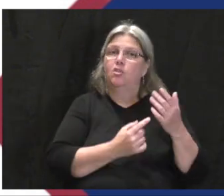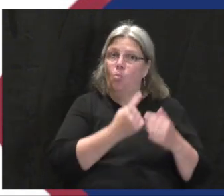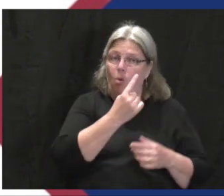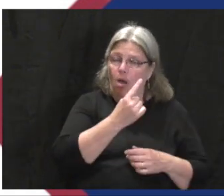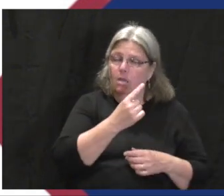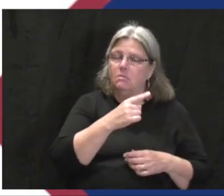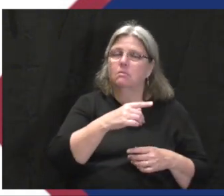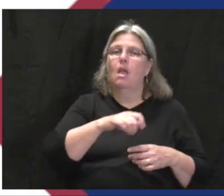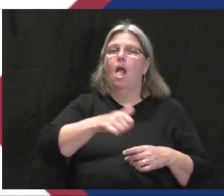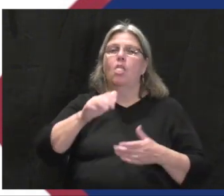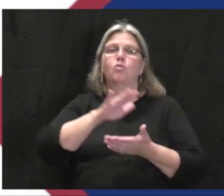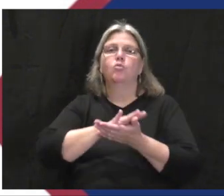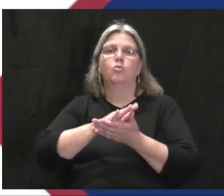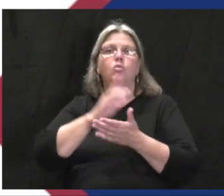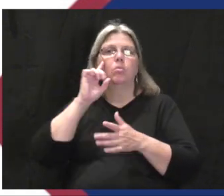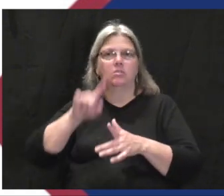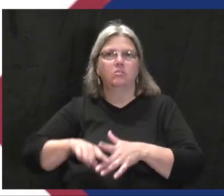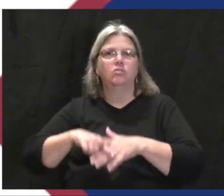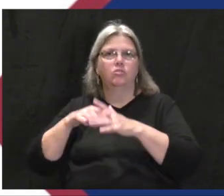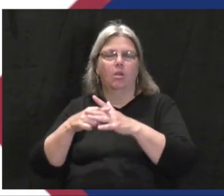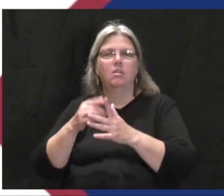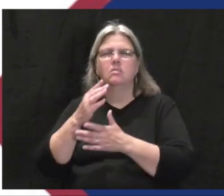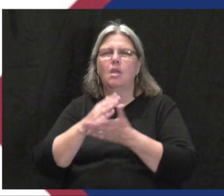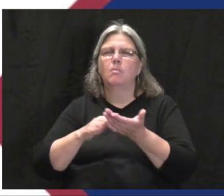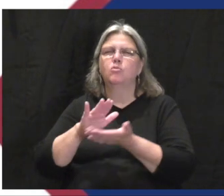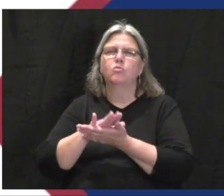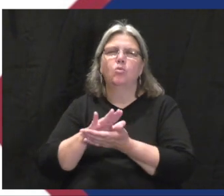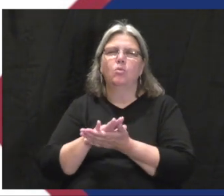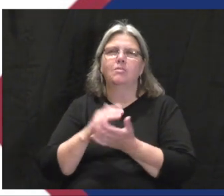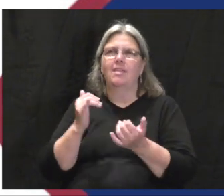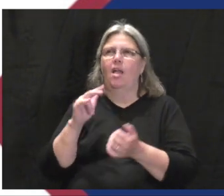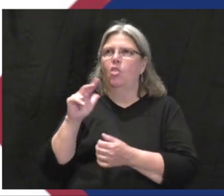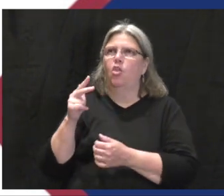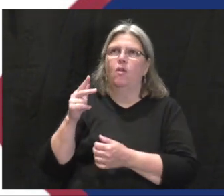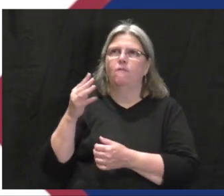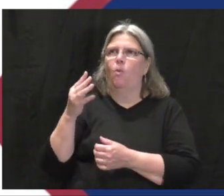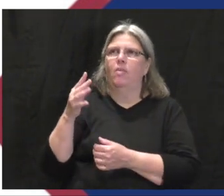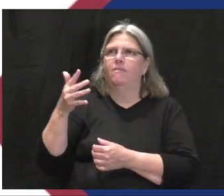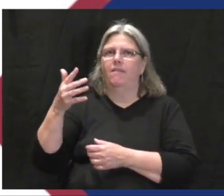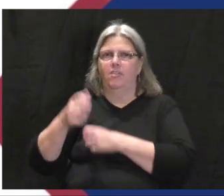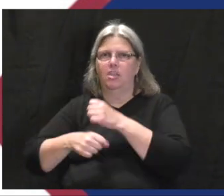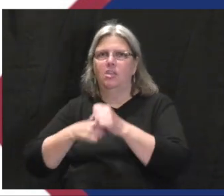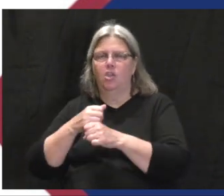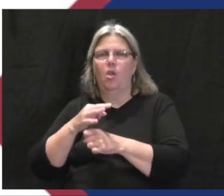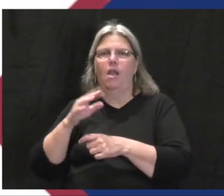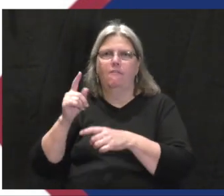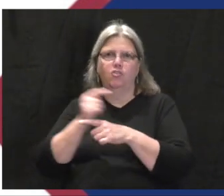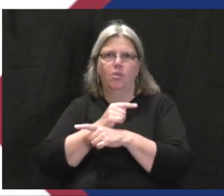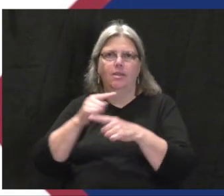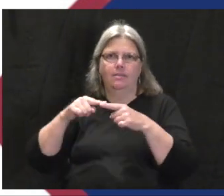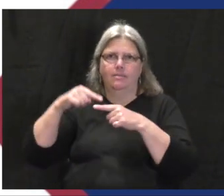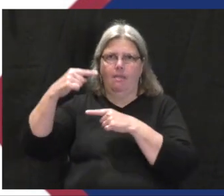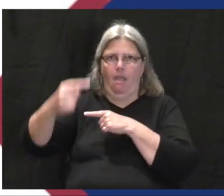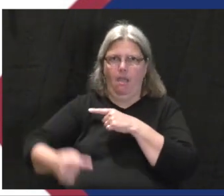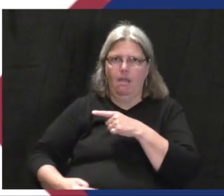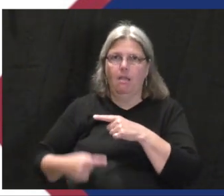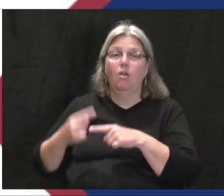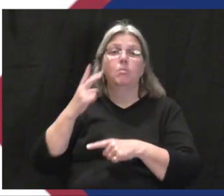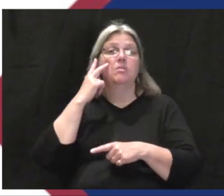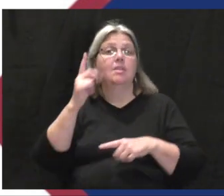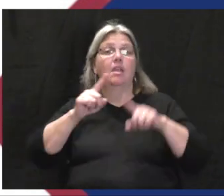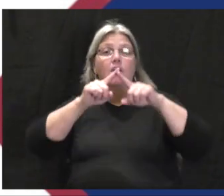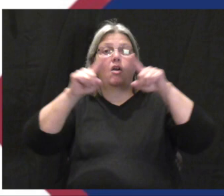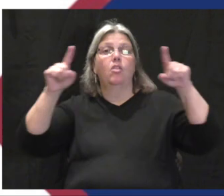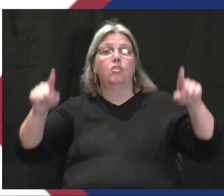screen 2018-19 our remaining schools to be trained. Jeffrey's very busily getting those scheduled for PBIS. And